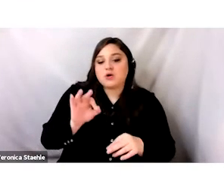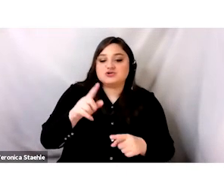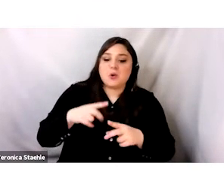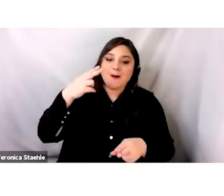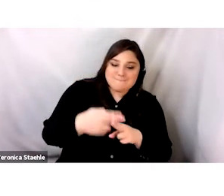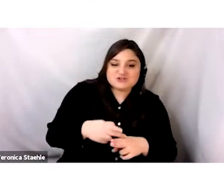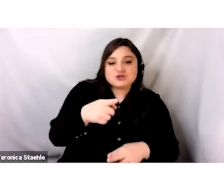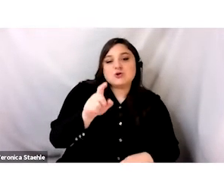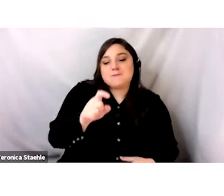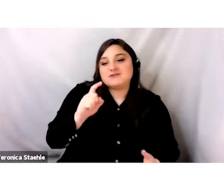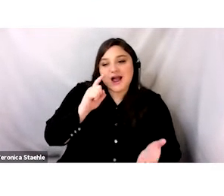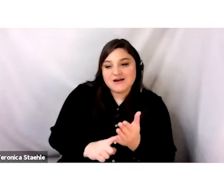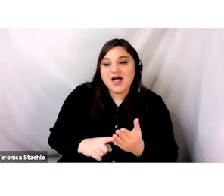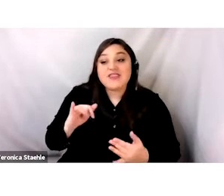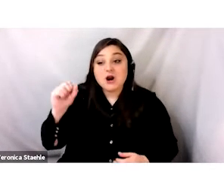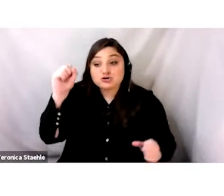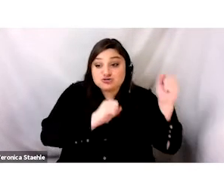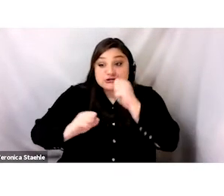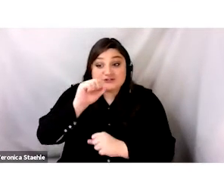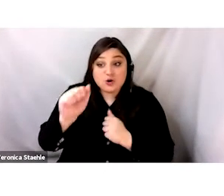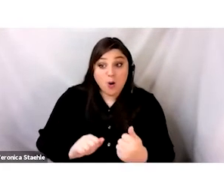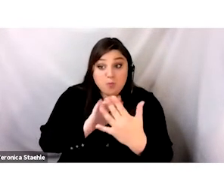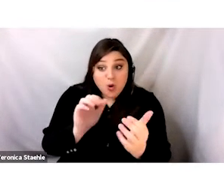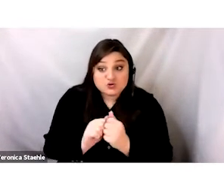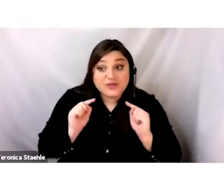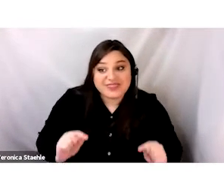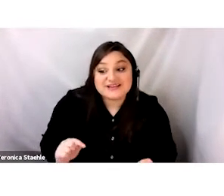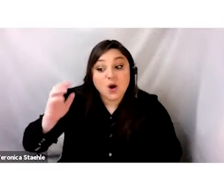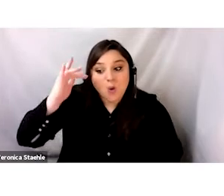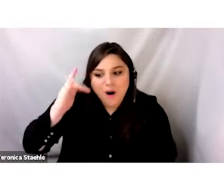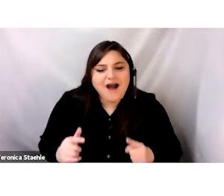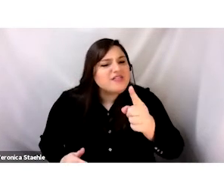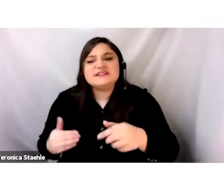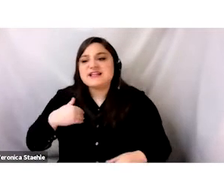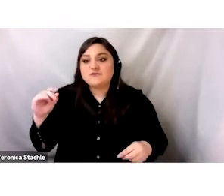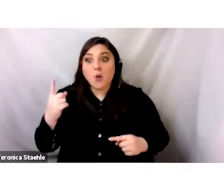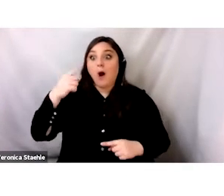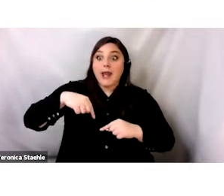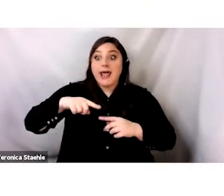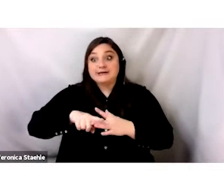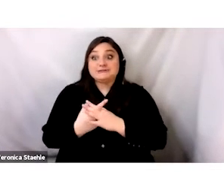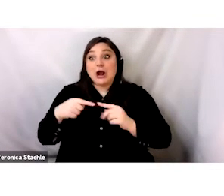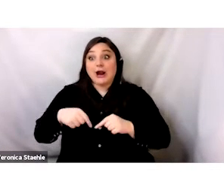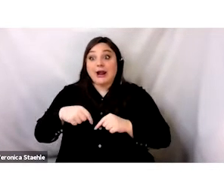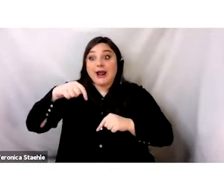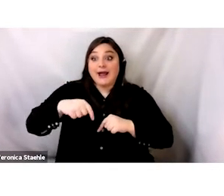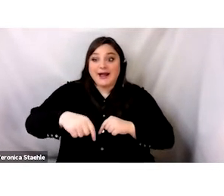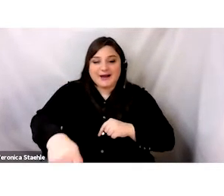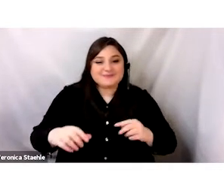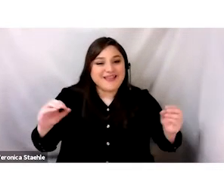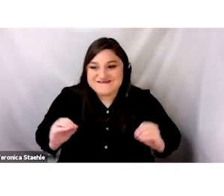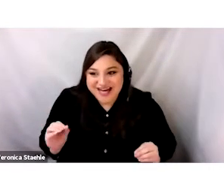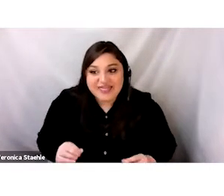of this imagery, because there's no one starting point. And also those two areas that I named intersect